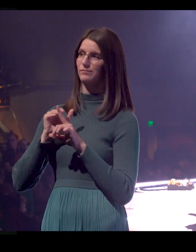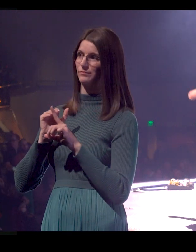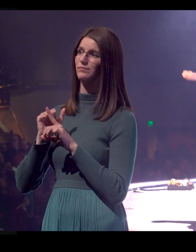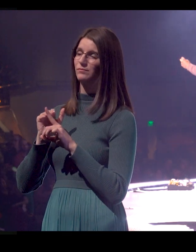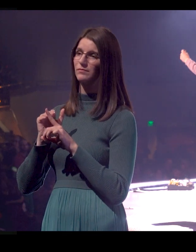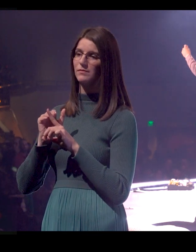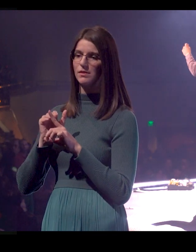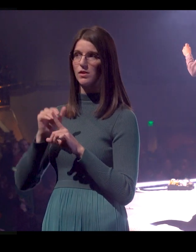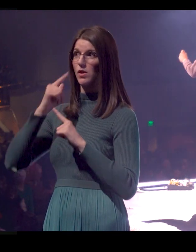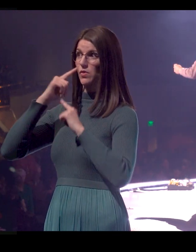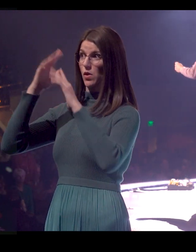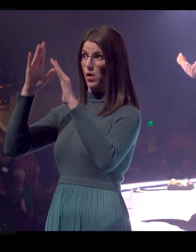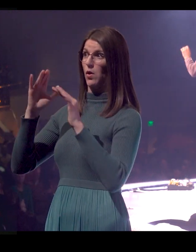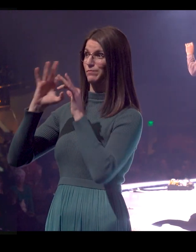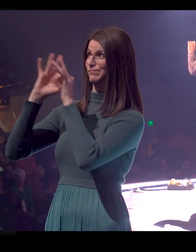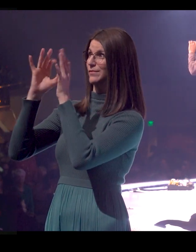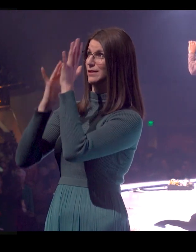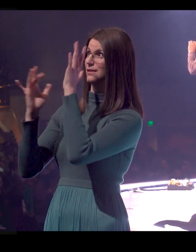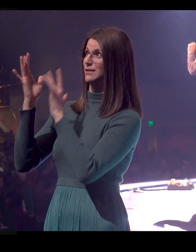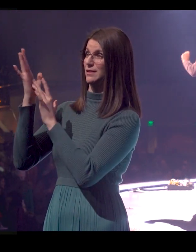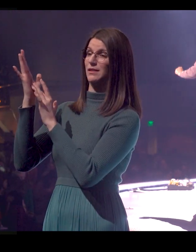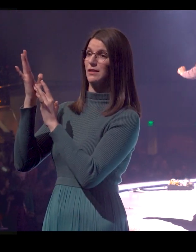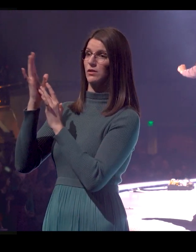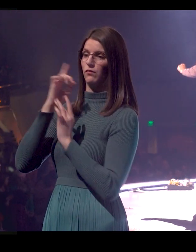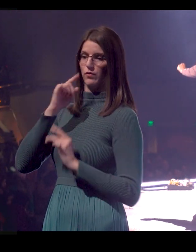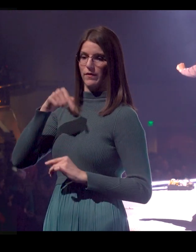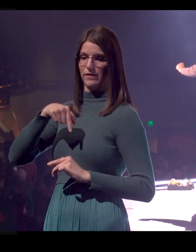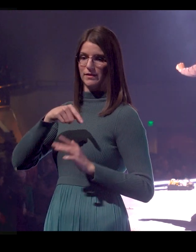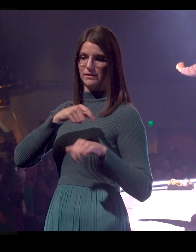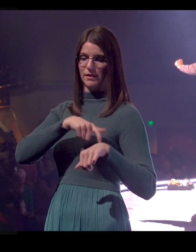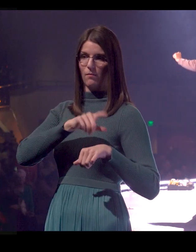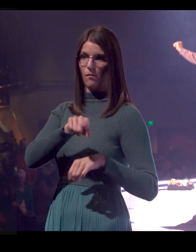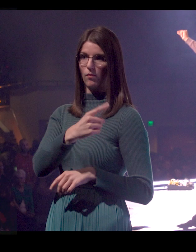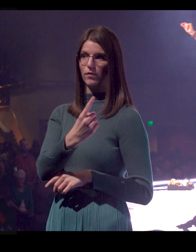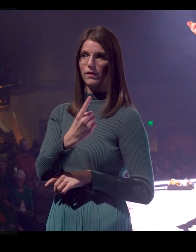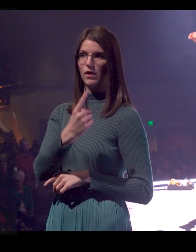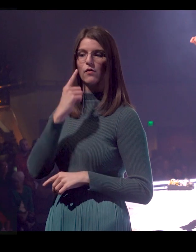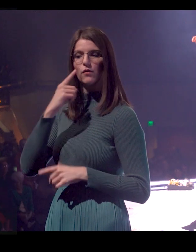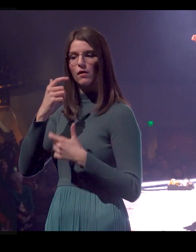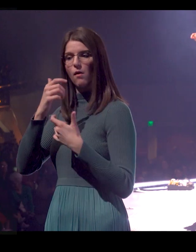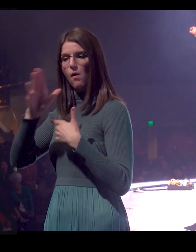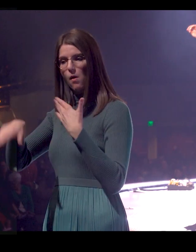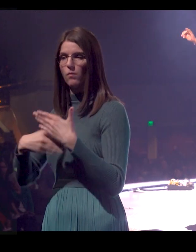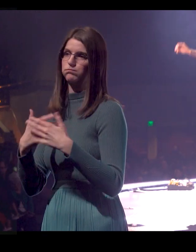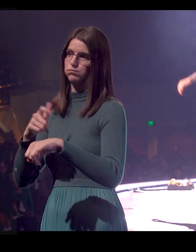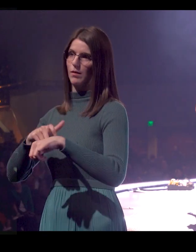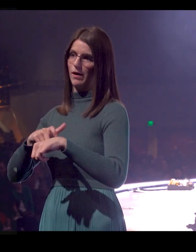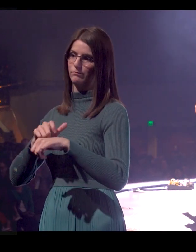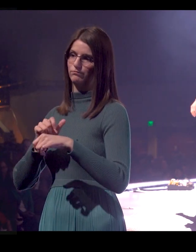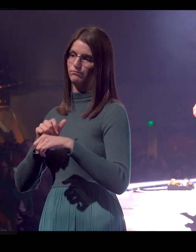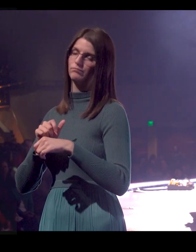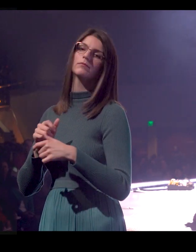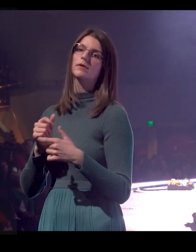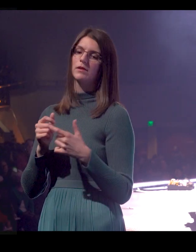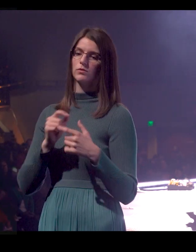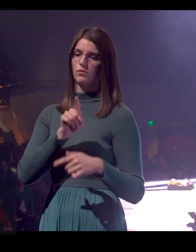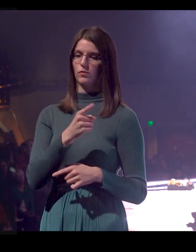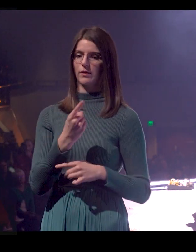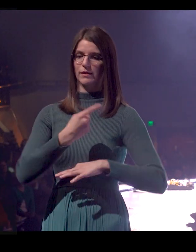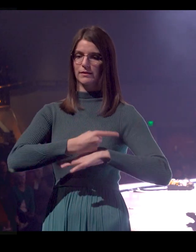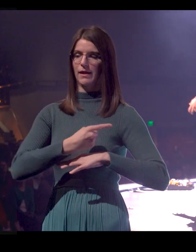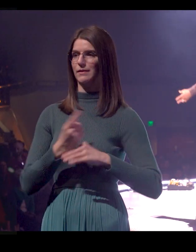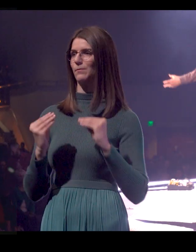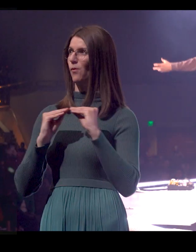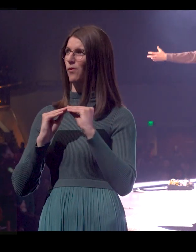season, but it's for every season. It truly is more than a day in December. And whether you're joining us in the room here or you're